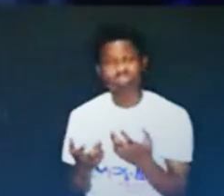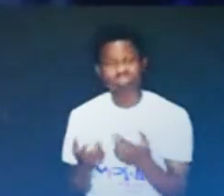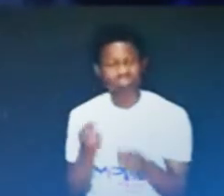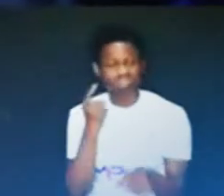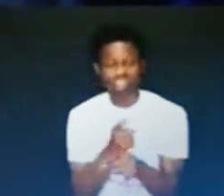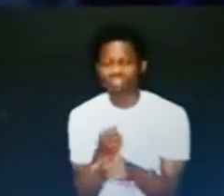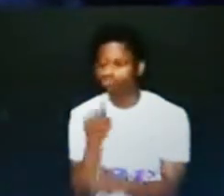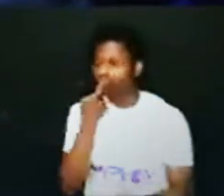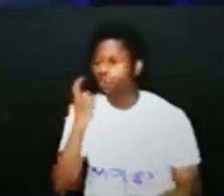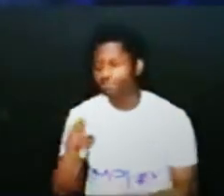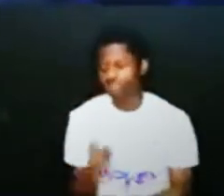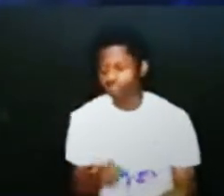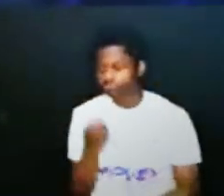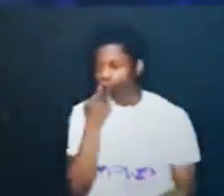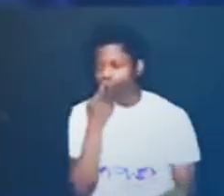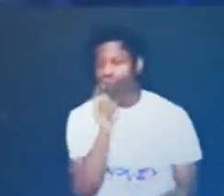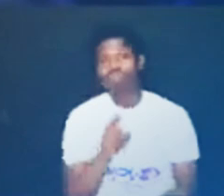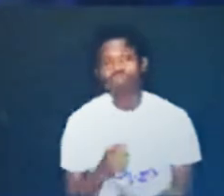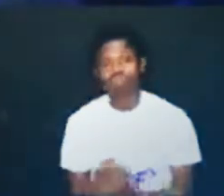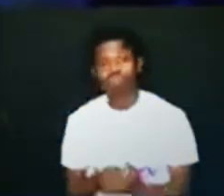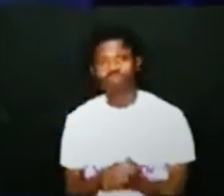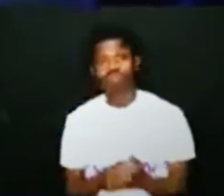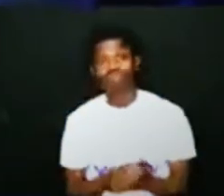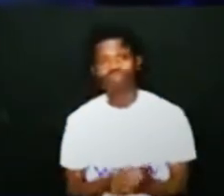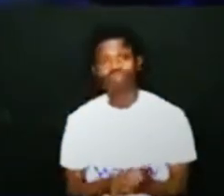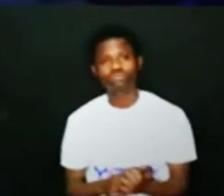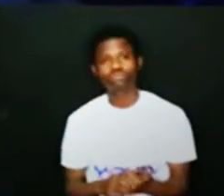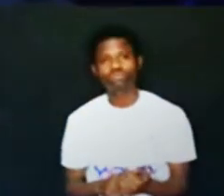others. No.